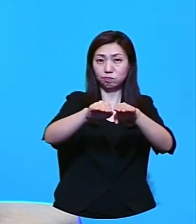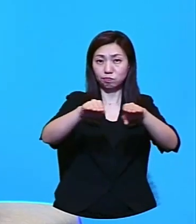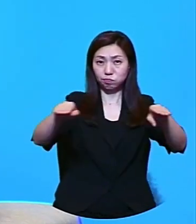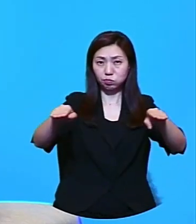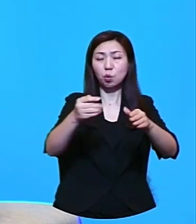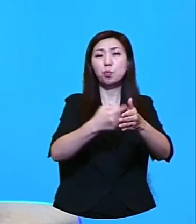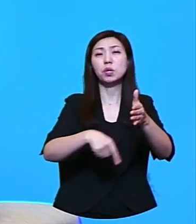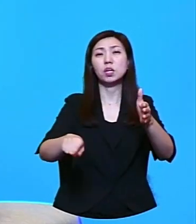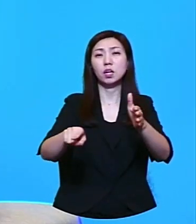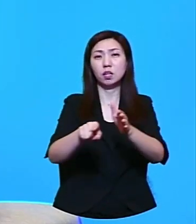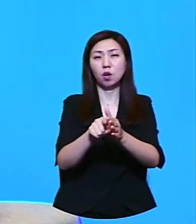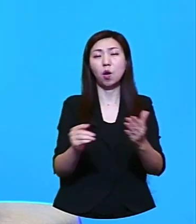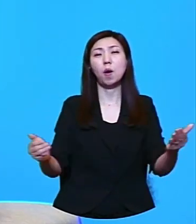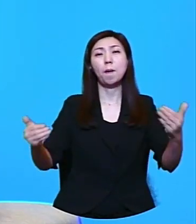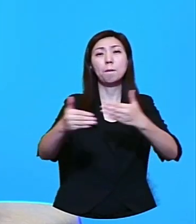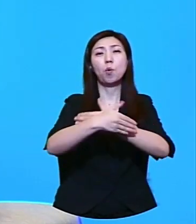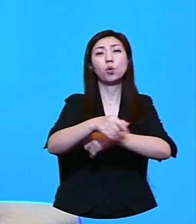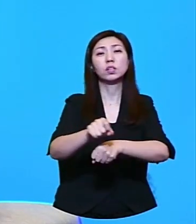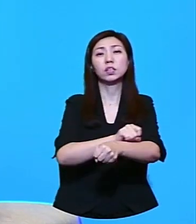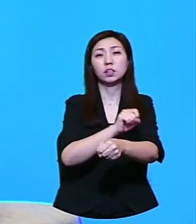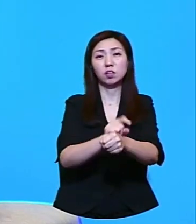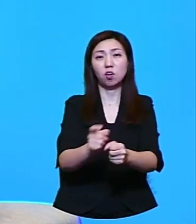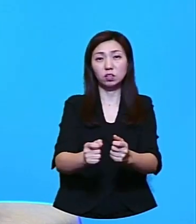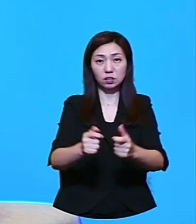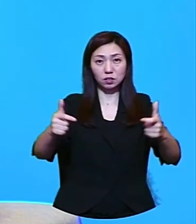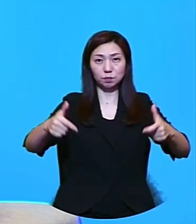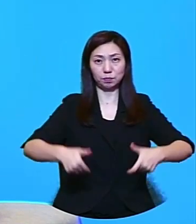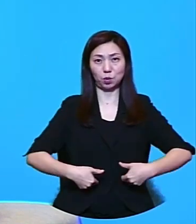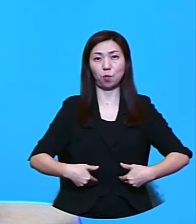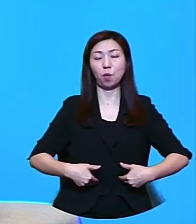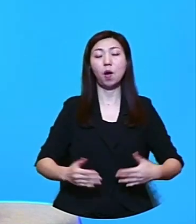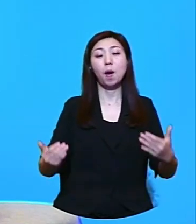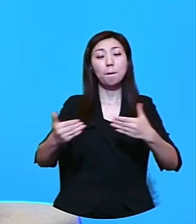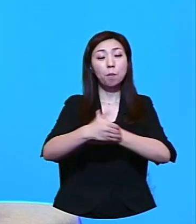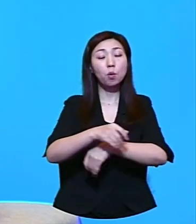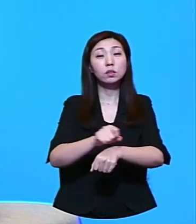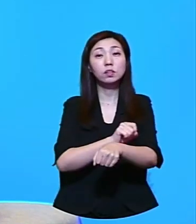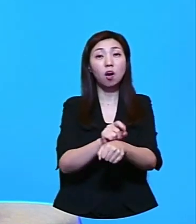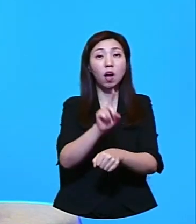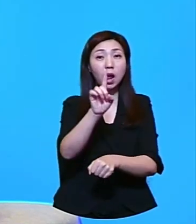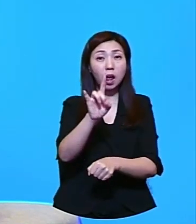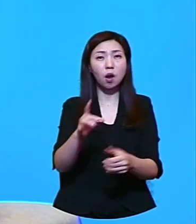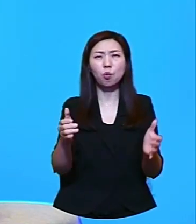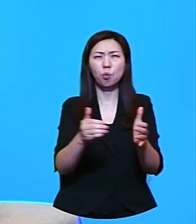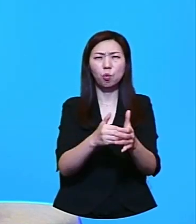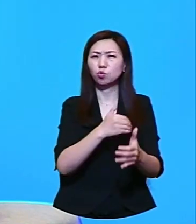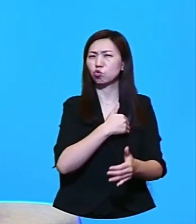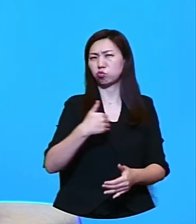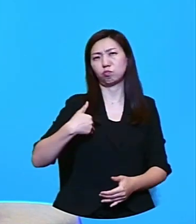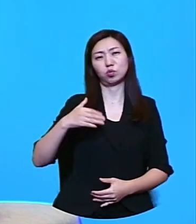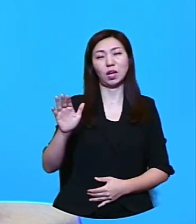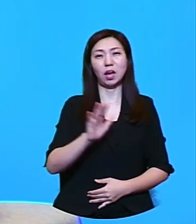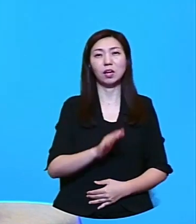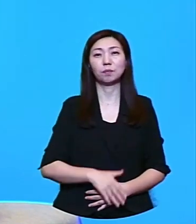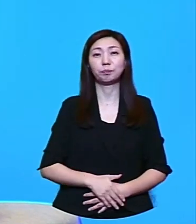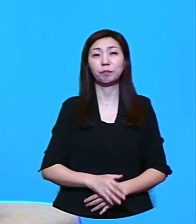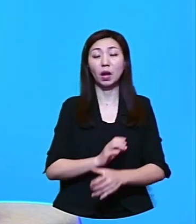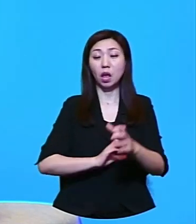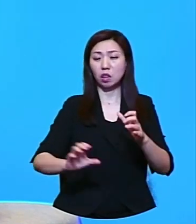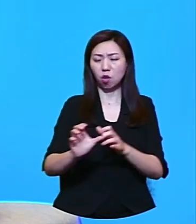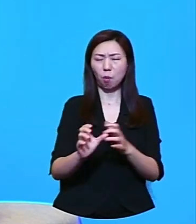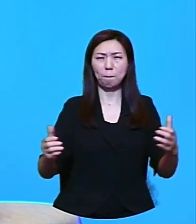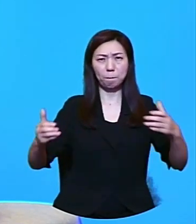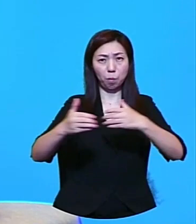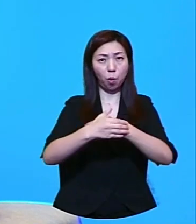not enough. And that's why we're talking about more inclusiveness. And you probably